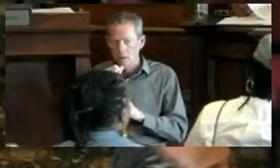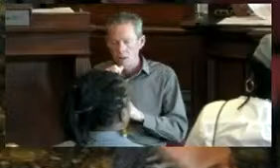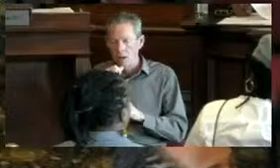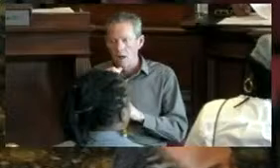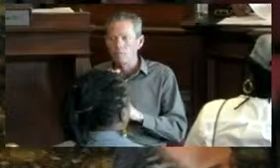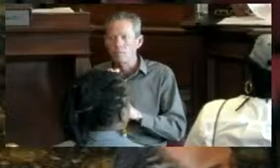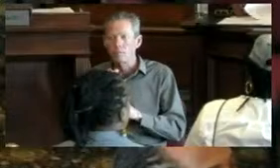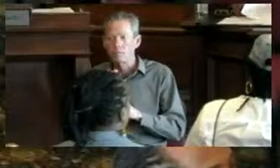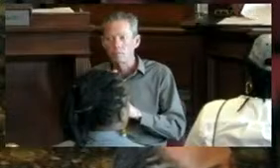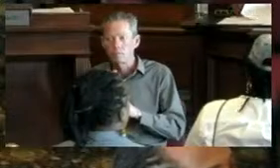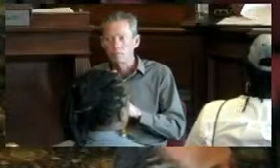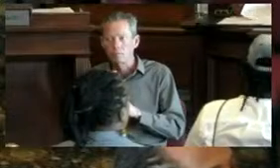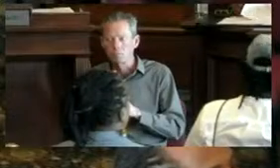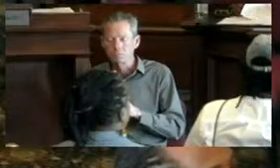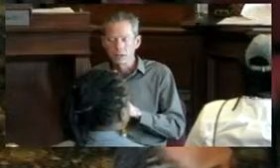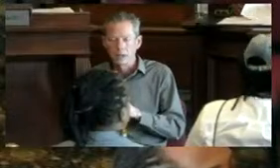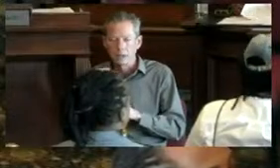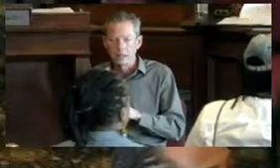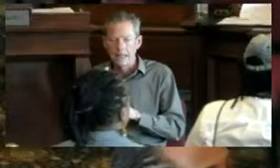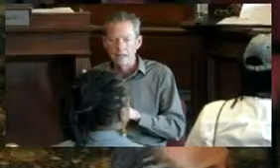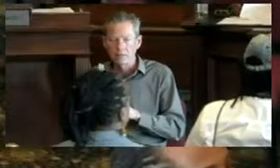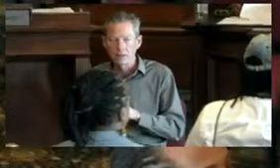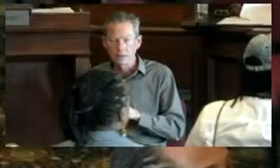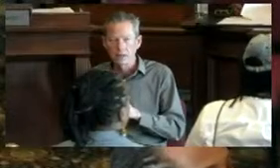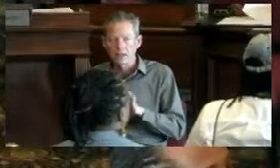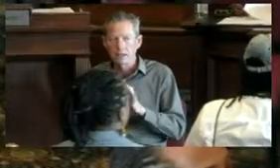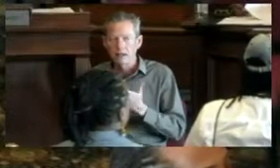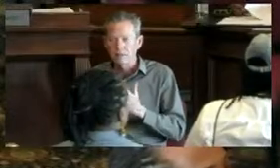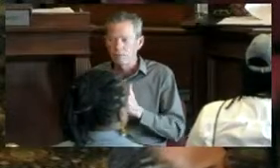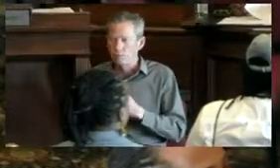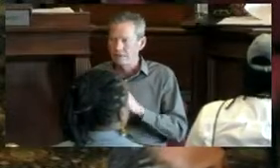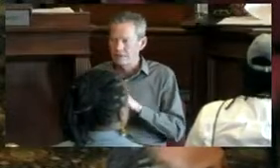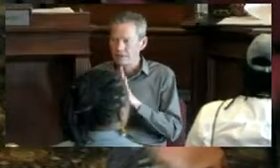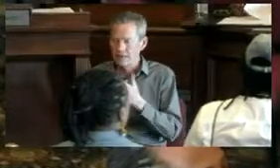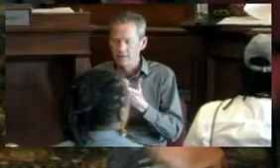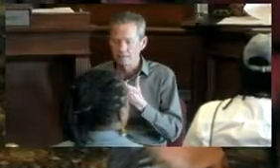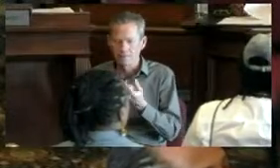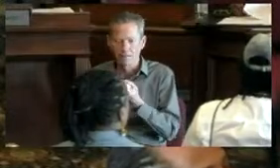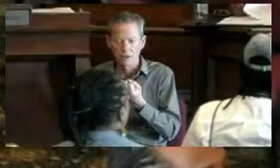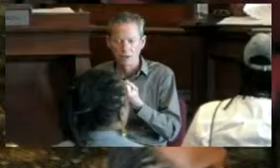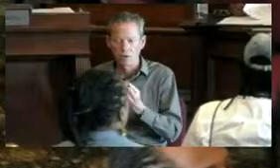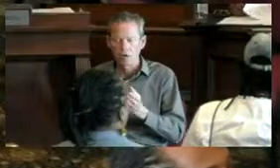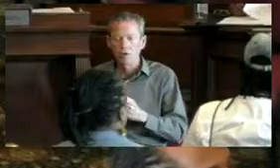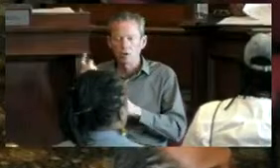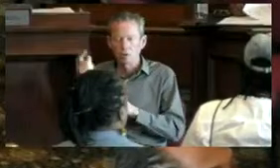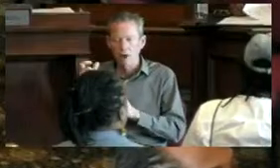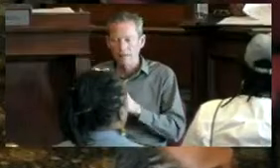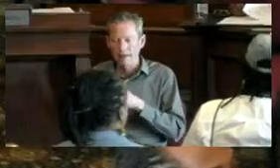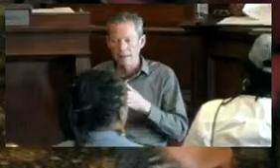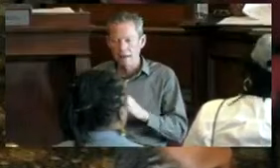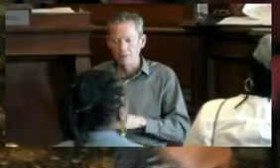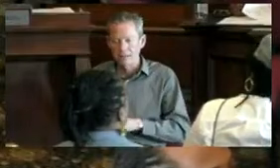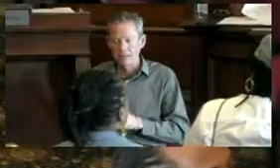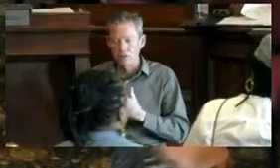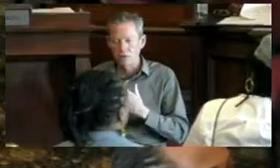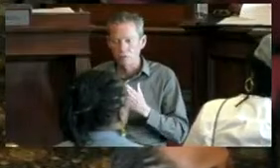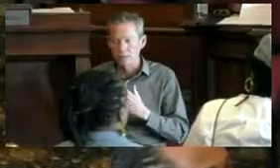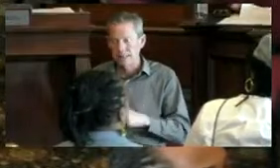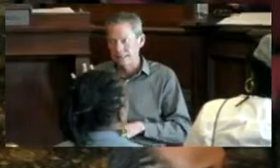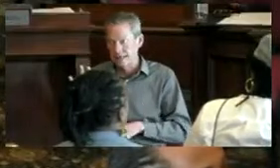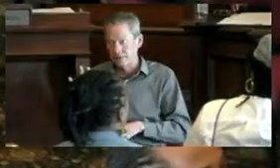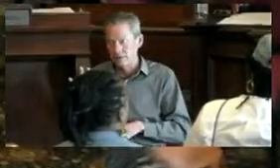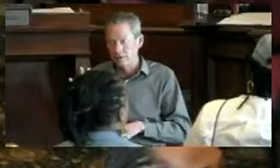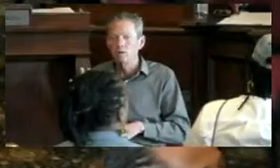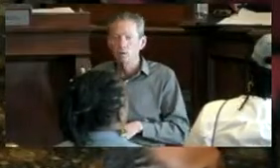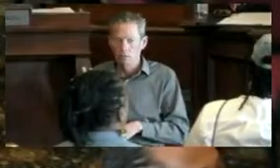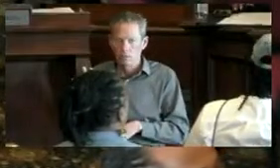cannabis class, and that was through a state-funded grant. The class allowed for 10 seats. 7 of the 10